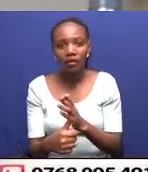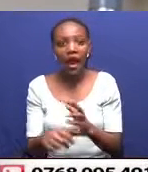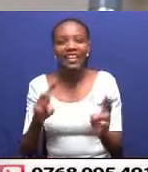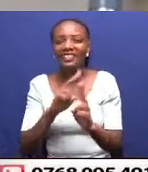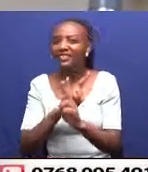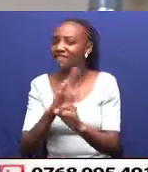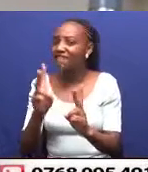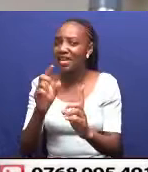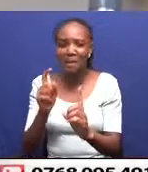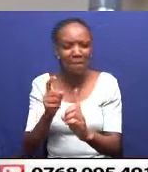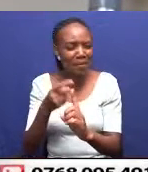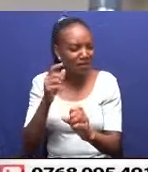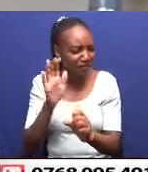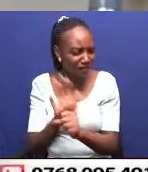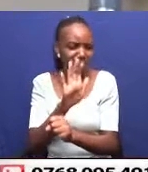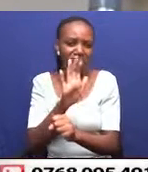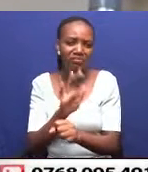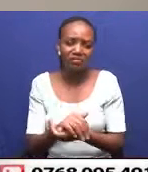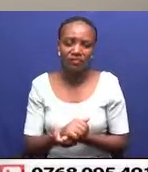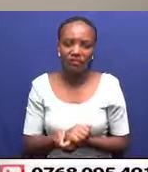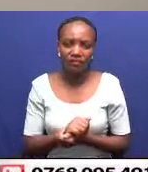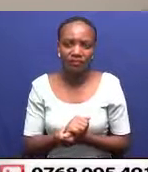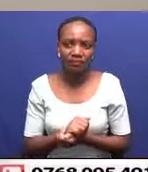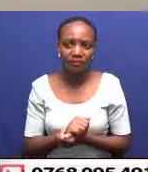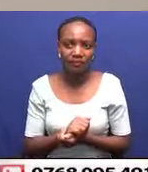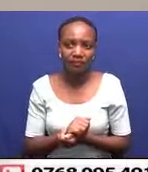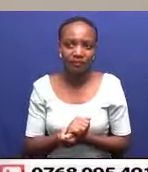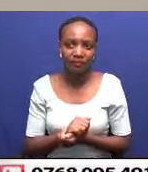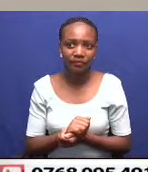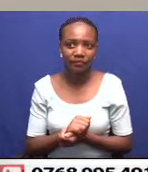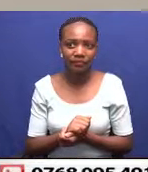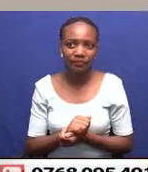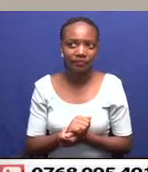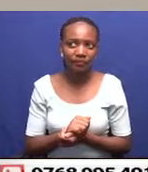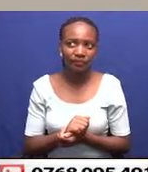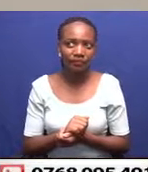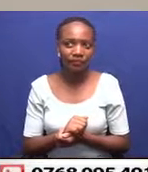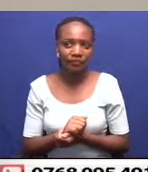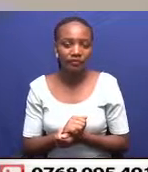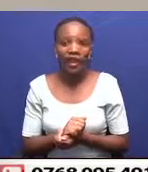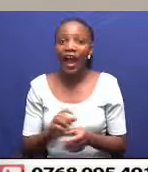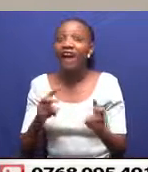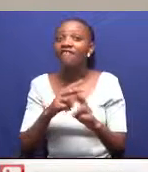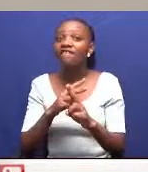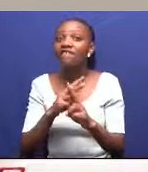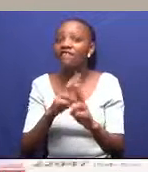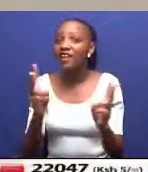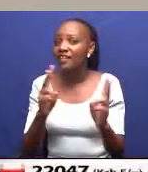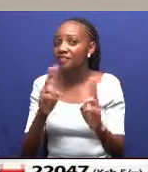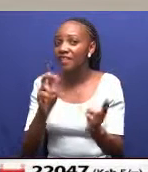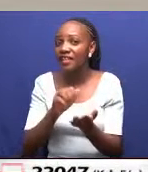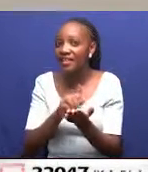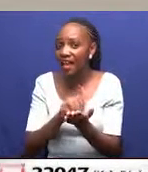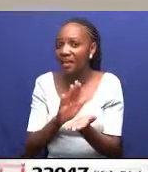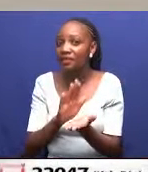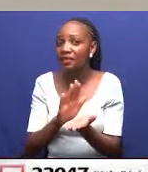painful episode. Sickle cell is one of the most expensive conditions to live